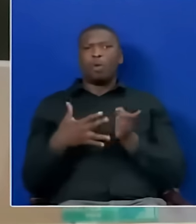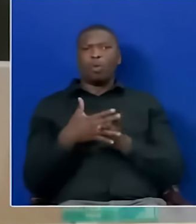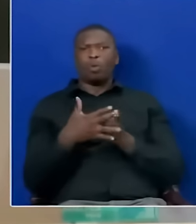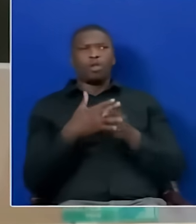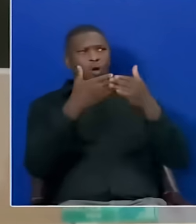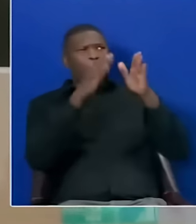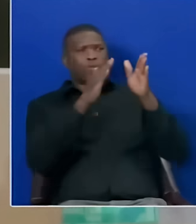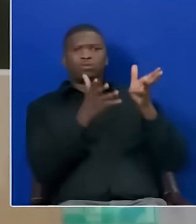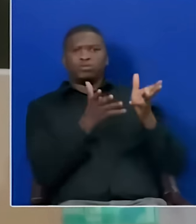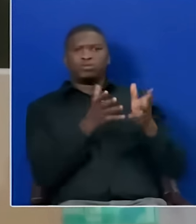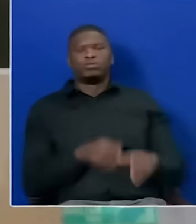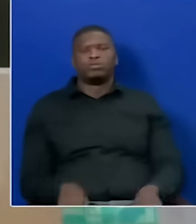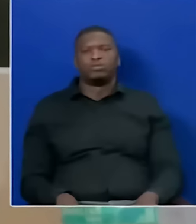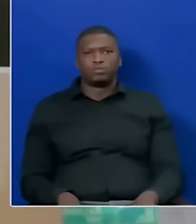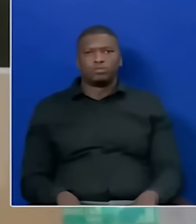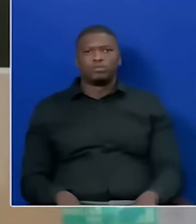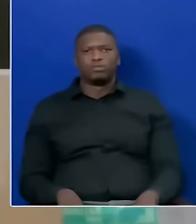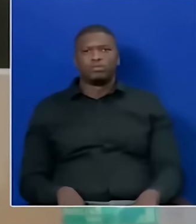Commissioners.